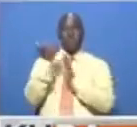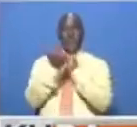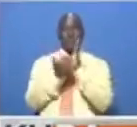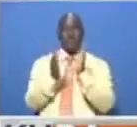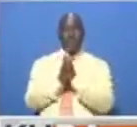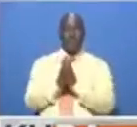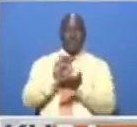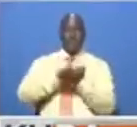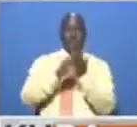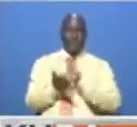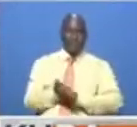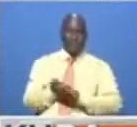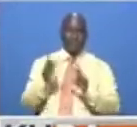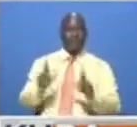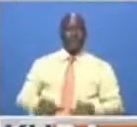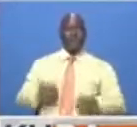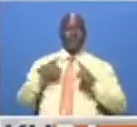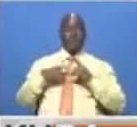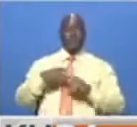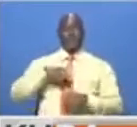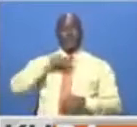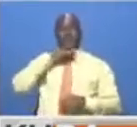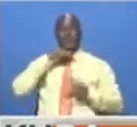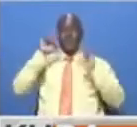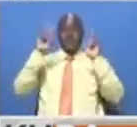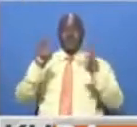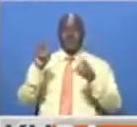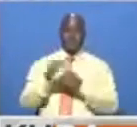can become a life and death matter.